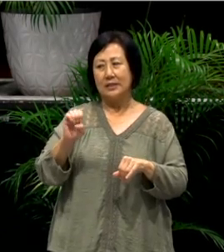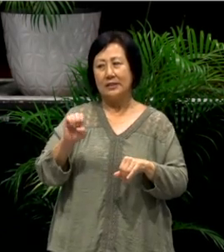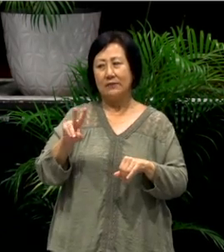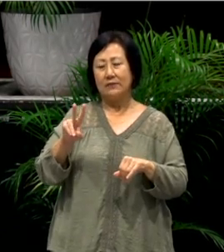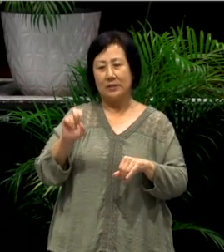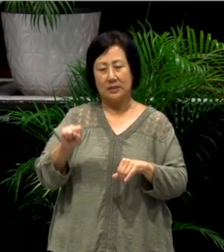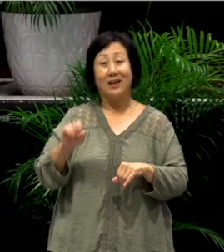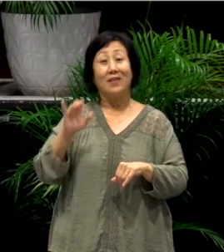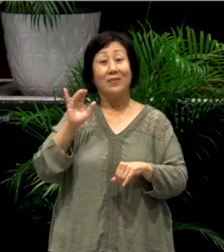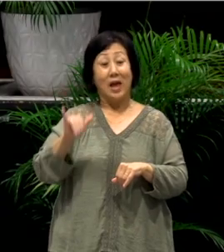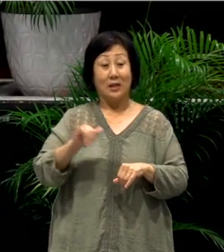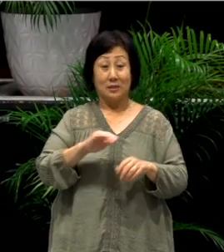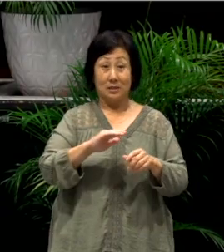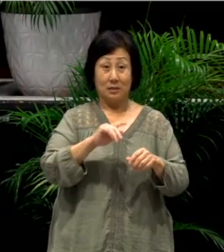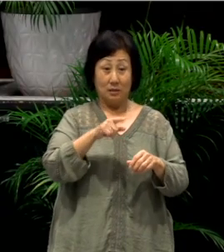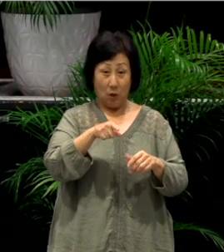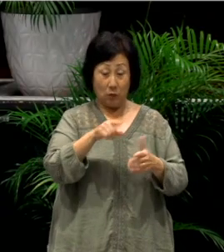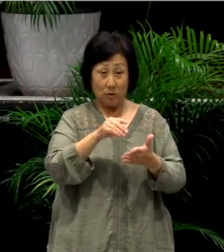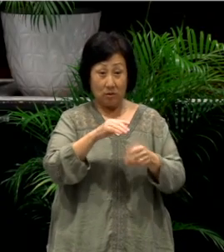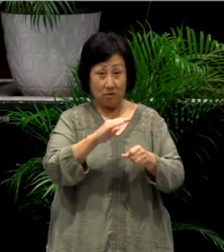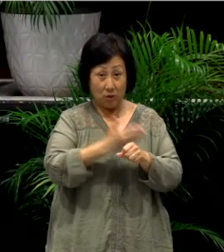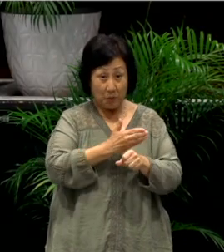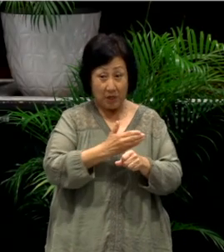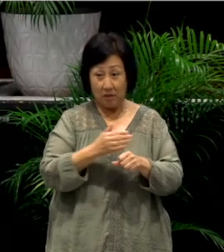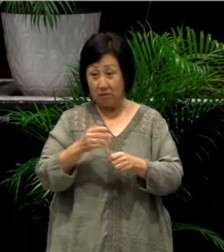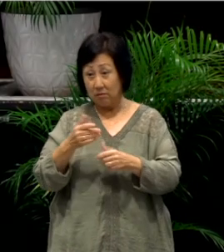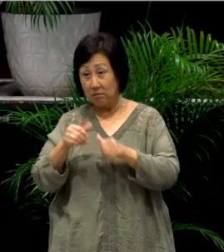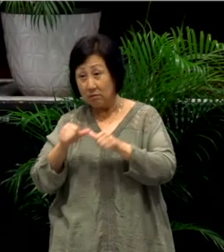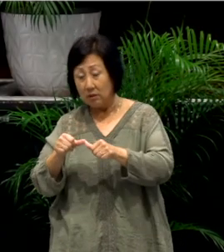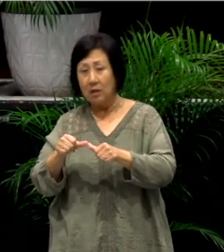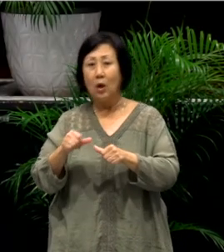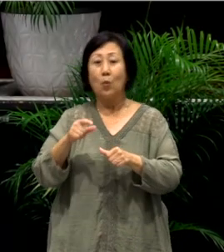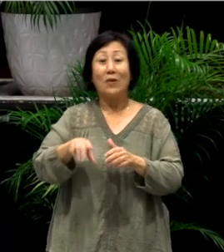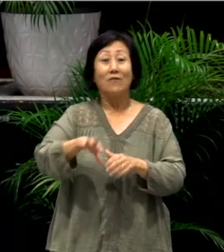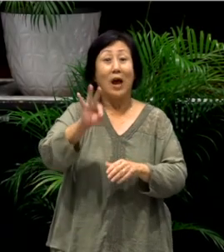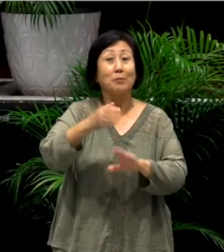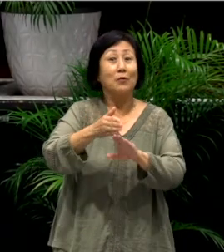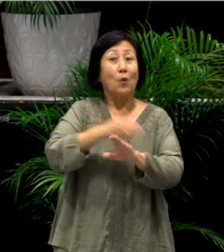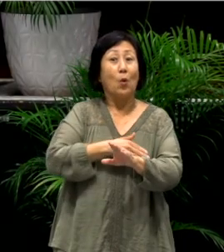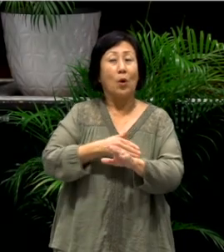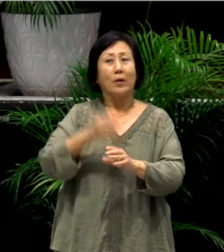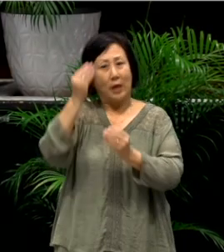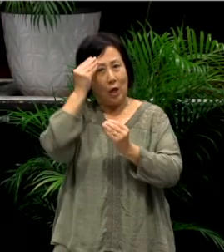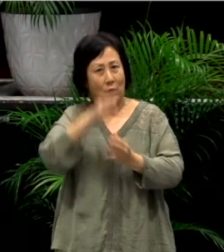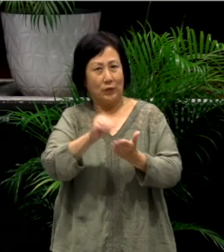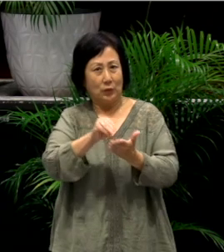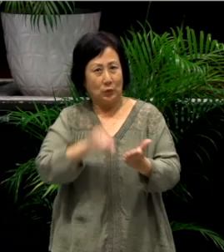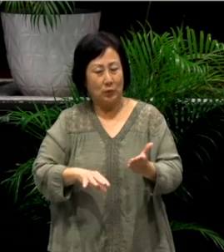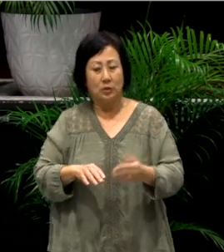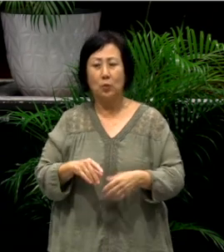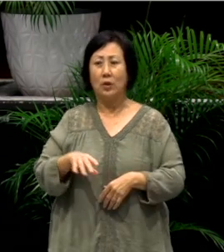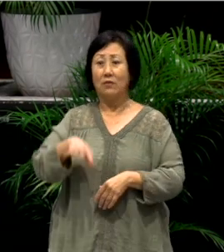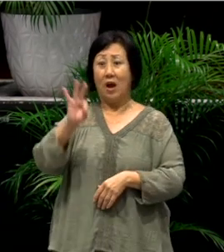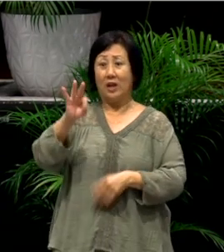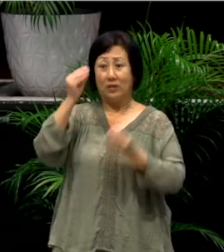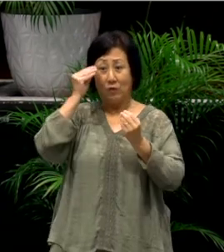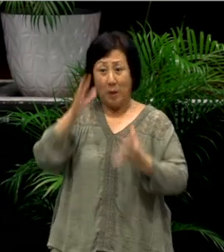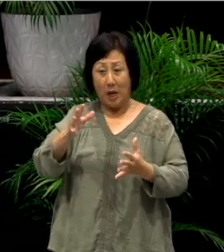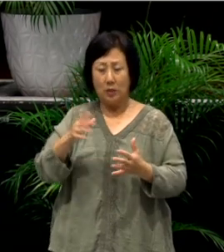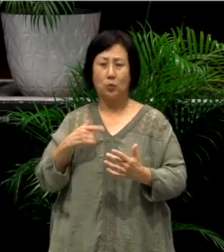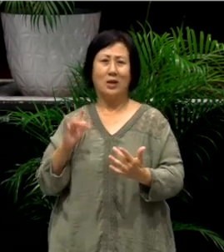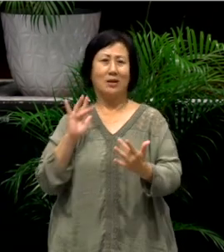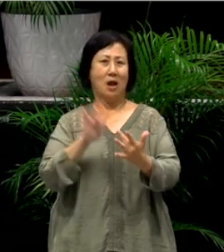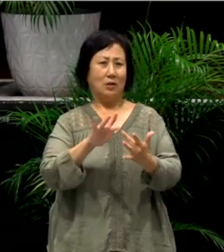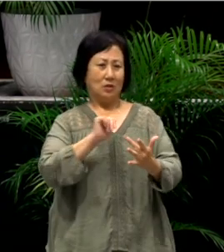visa has been terminated. And in fact, in these cases, we found out before the student was notified. And so when we find out, we reach out